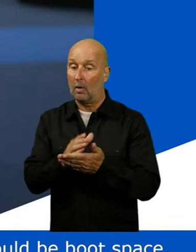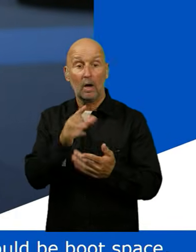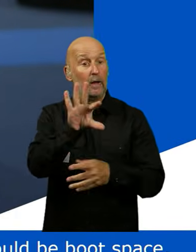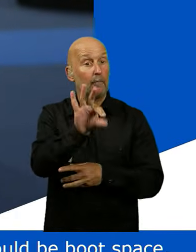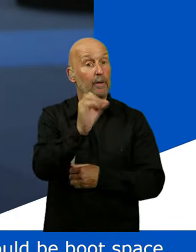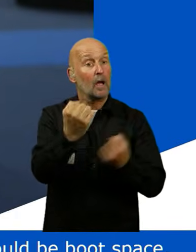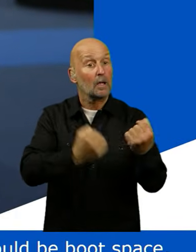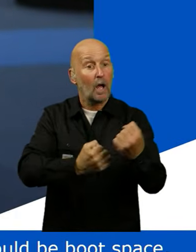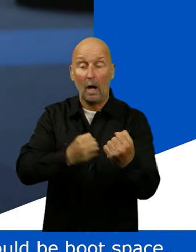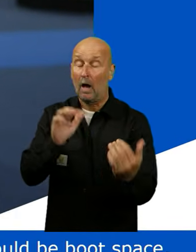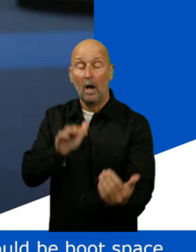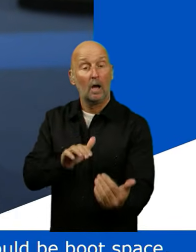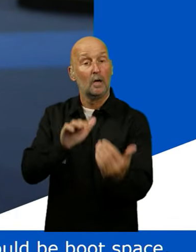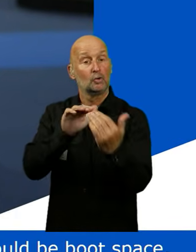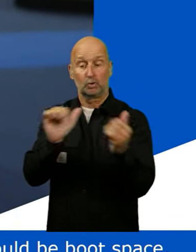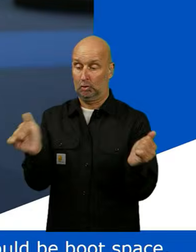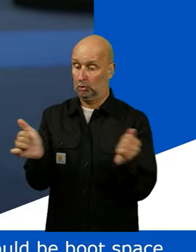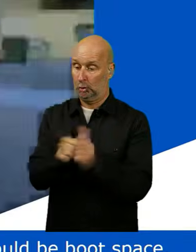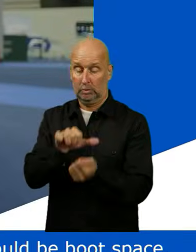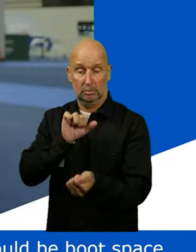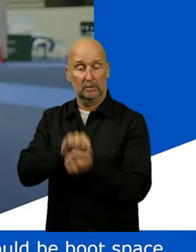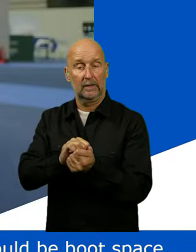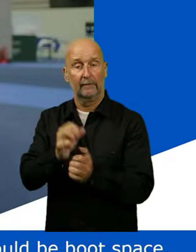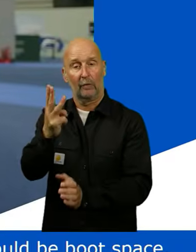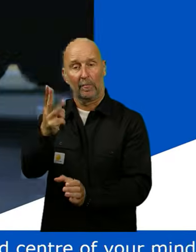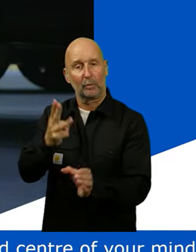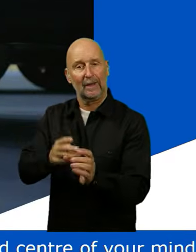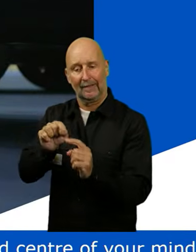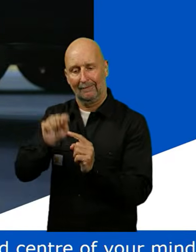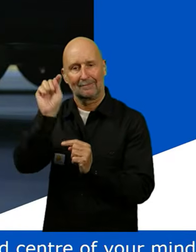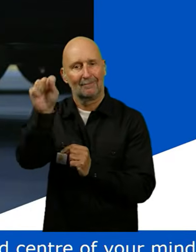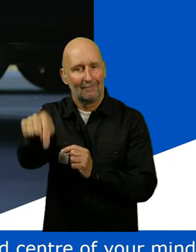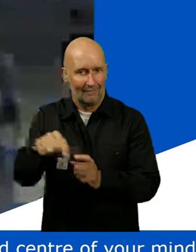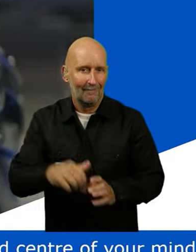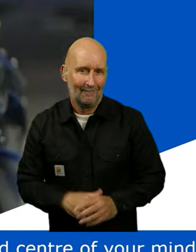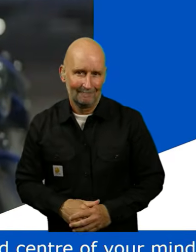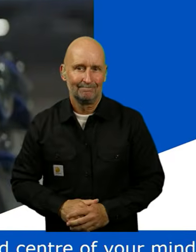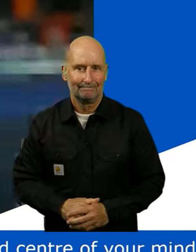car that will suit your needs for the next 3 years.